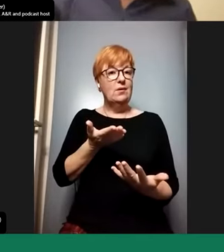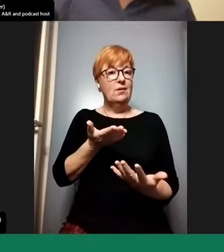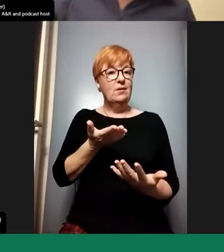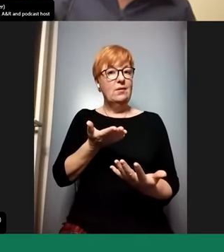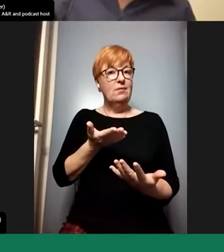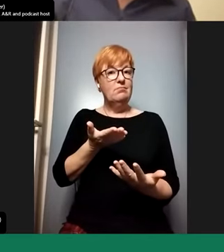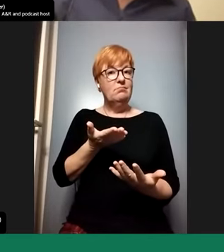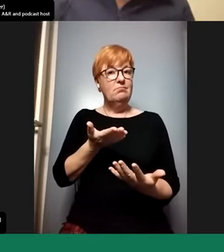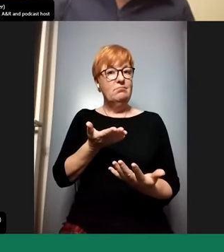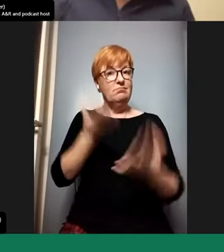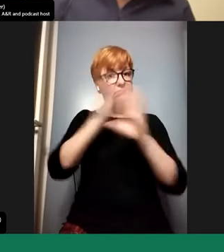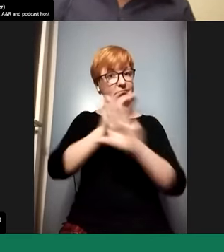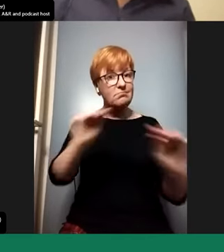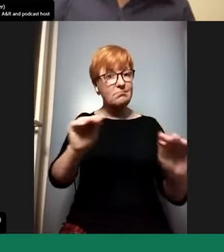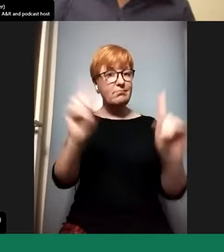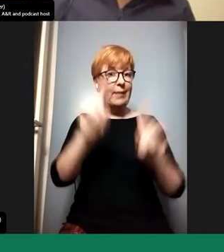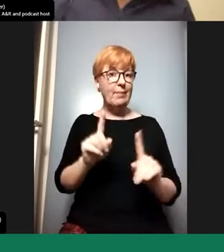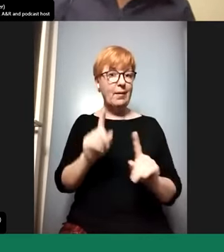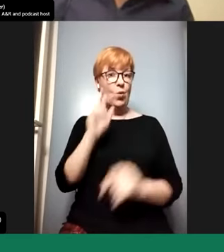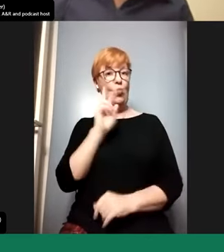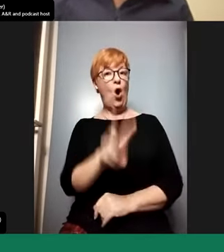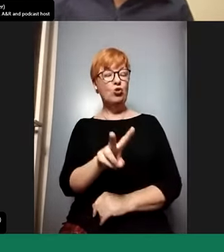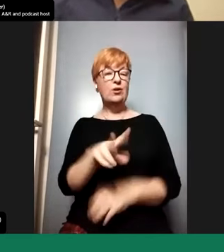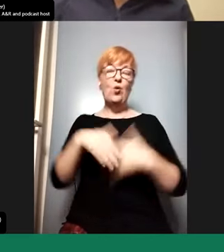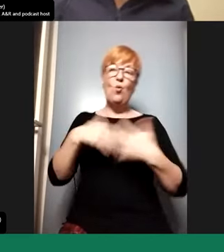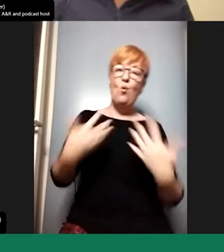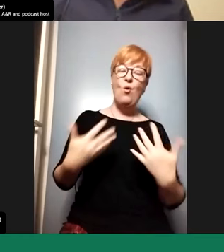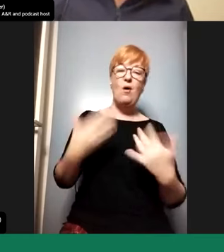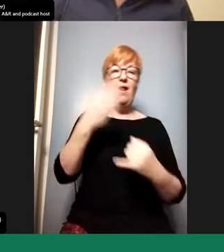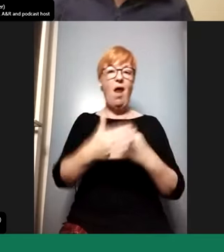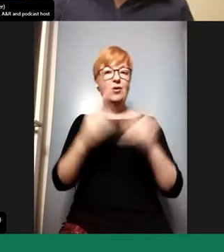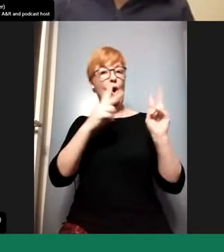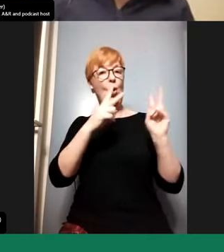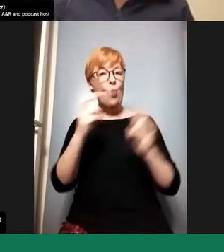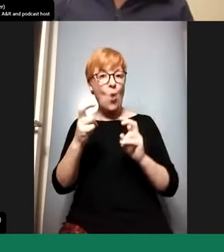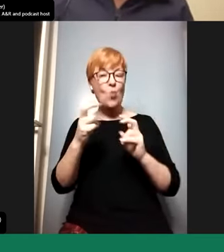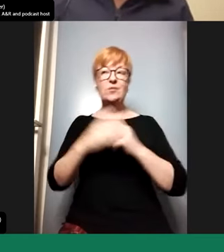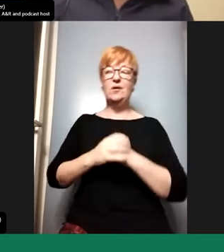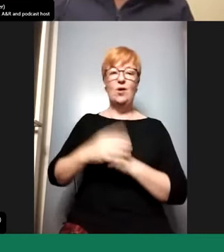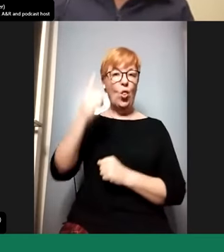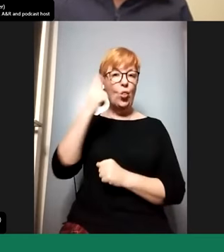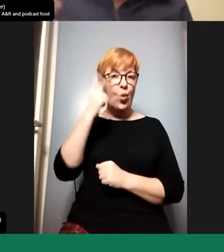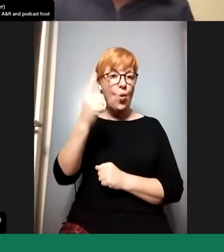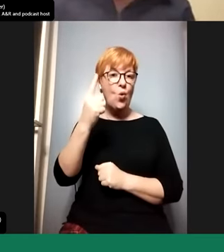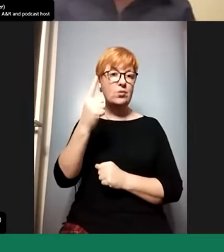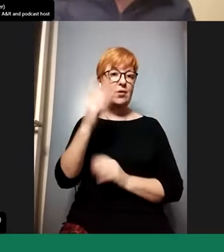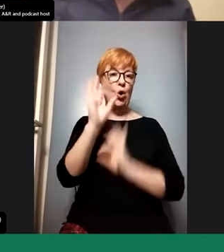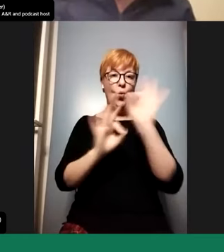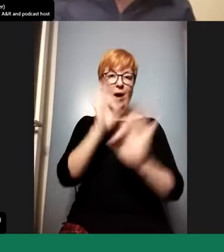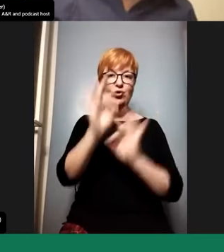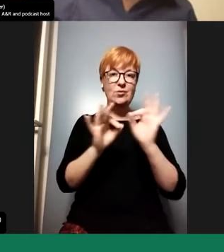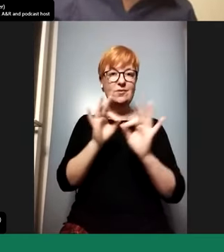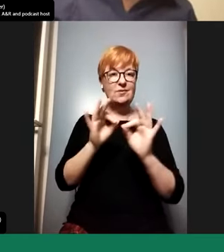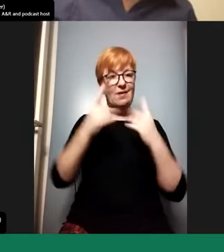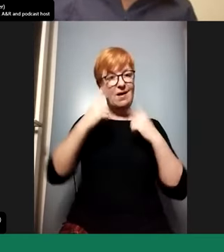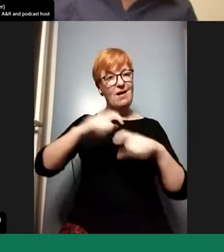impart on people who are watching this, or any lasting thoughts, any lasting quotes, any lasting questions that you want to pose as we continue this